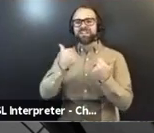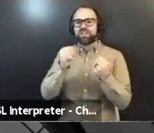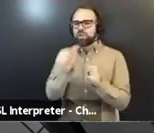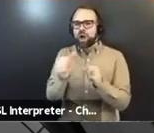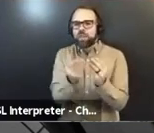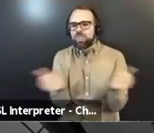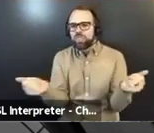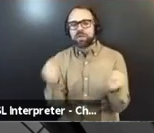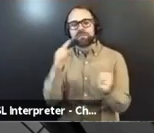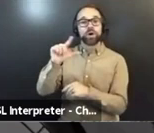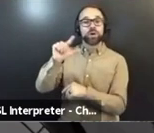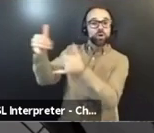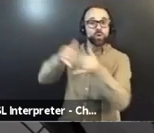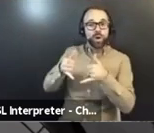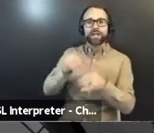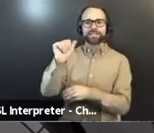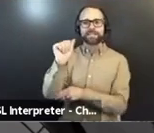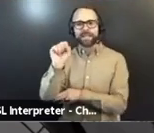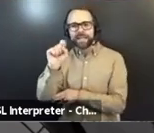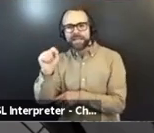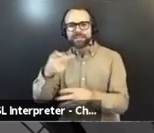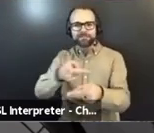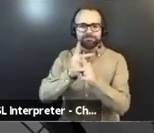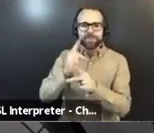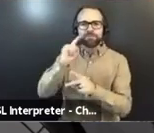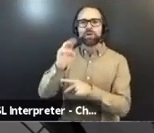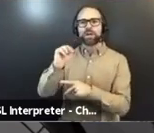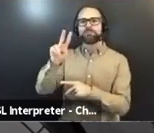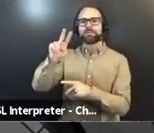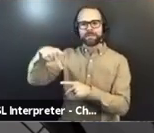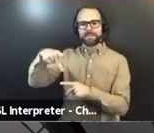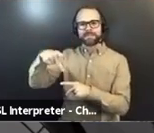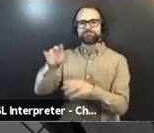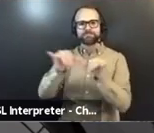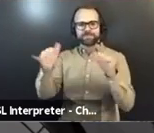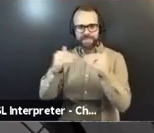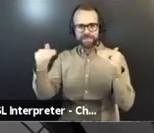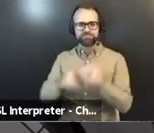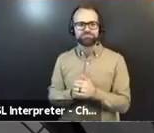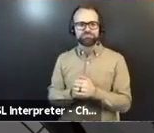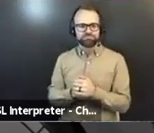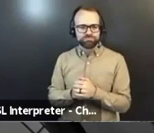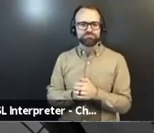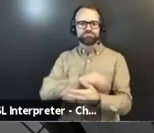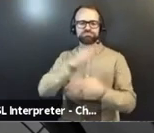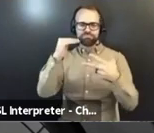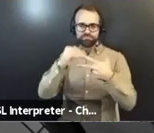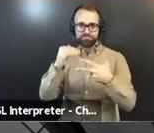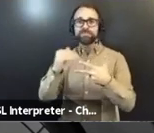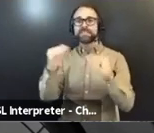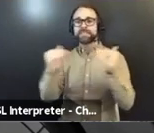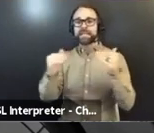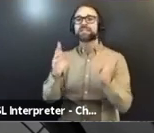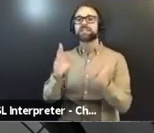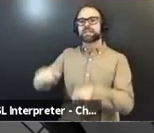grants, assets, whatever it is, to grow your company, to get it to the MVP stage. At the MVP stage, most companies are giving away between 20 and 40%